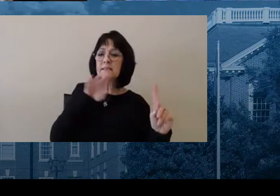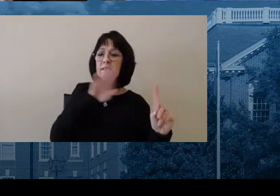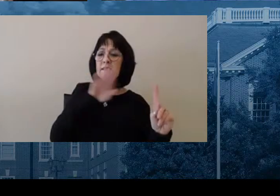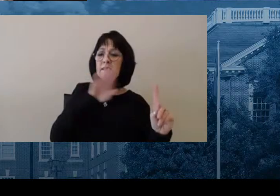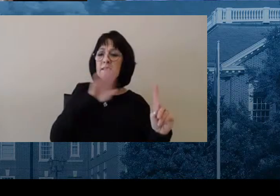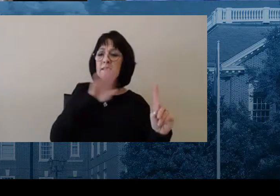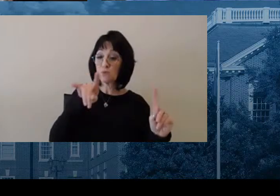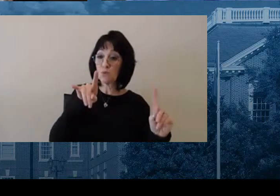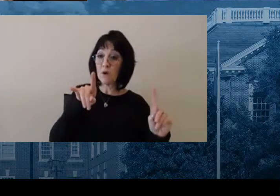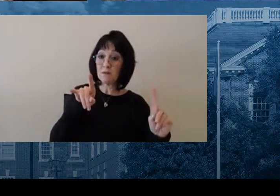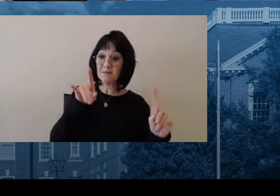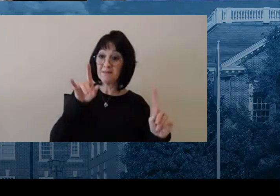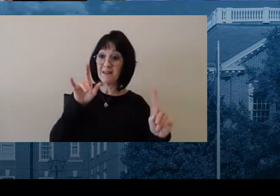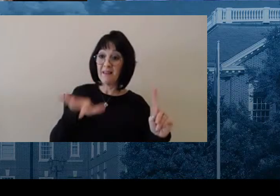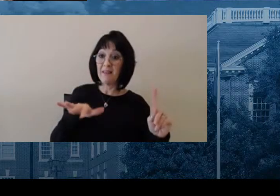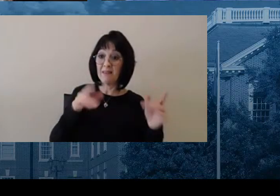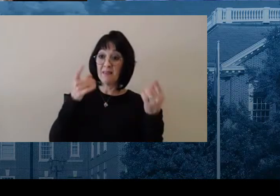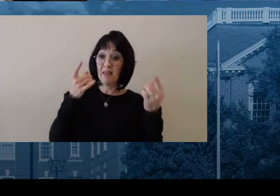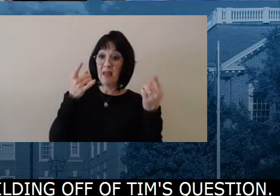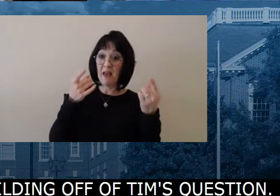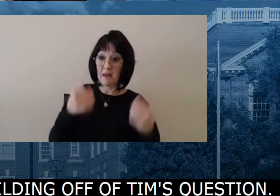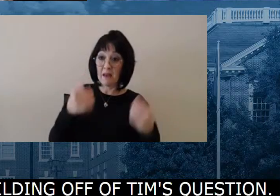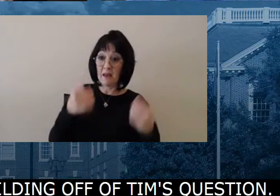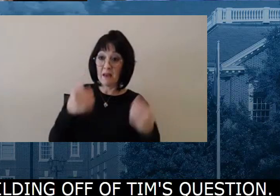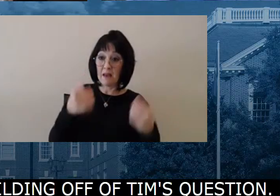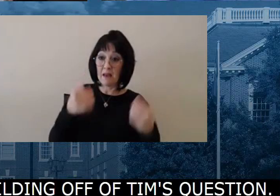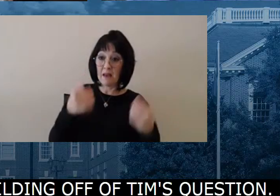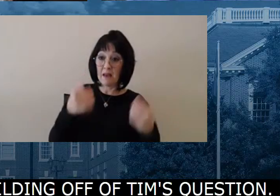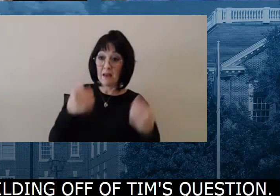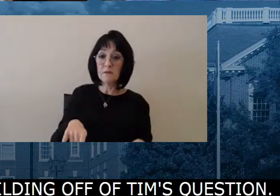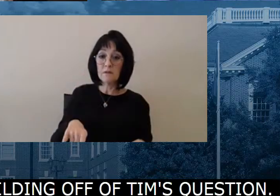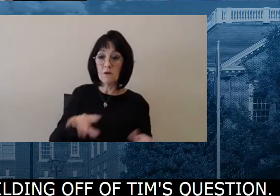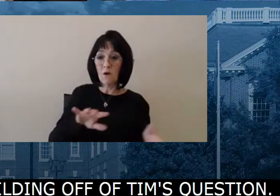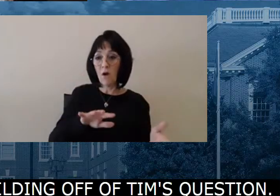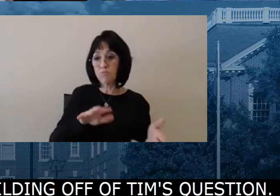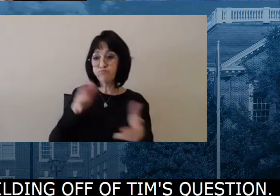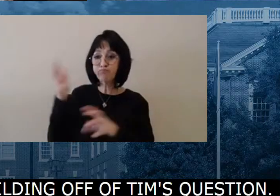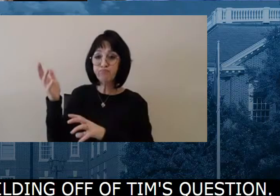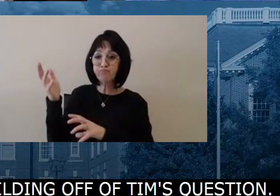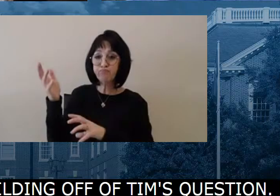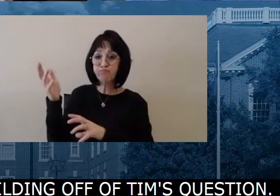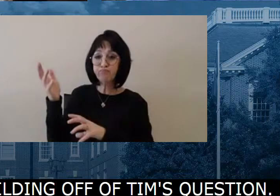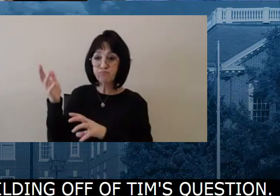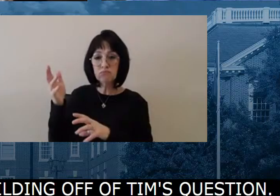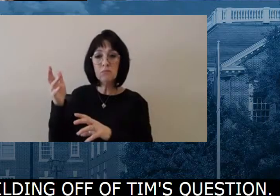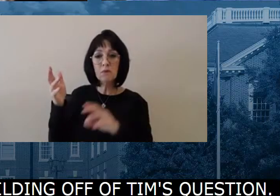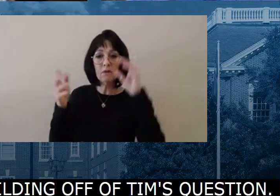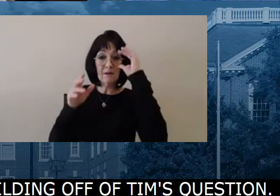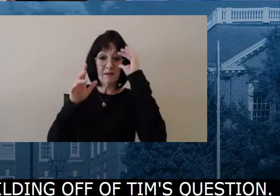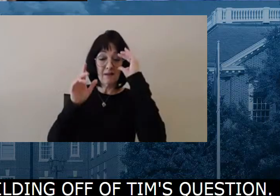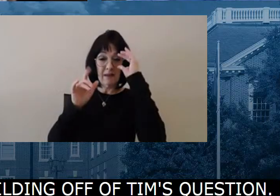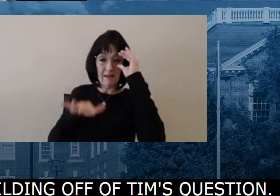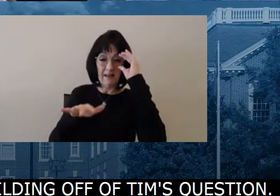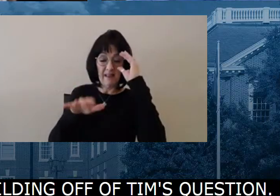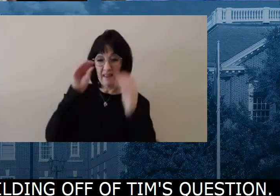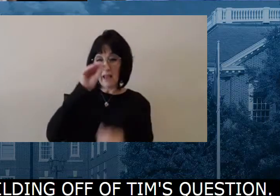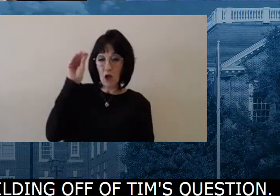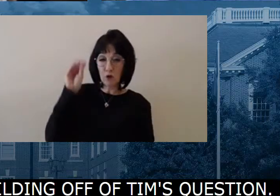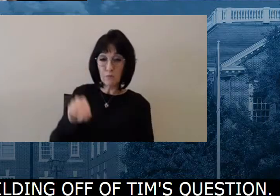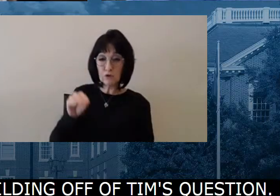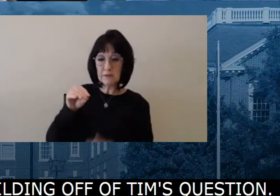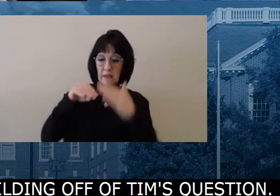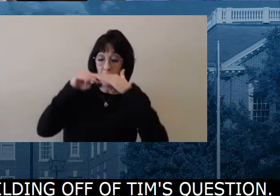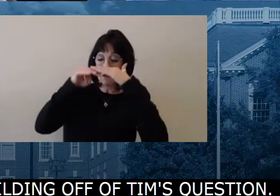started, there was a discussion about focusing on remaining our 7-day positivity rate under 5%. There was